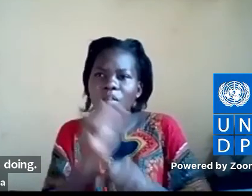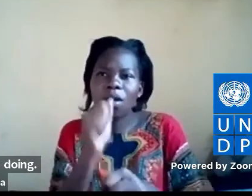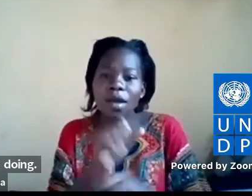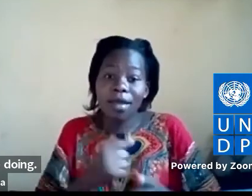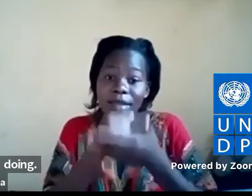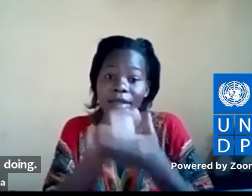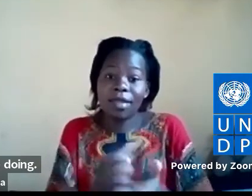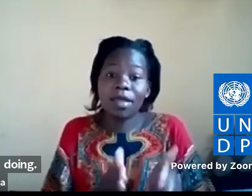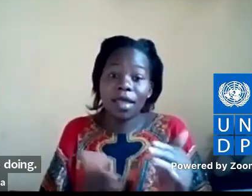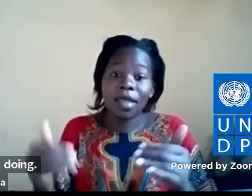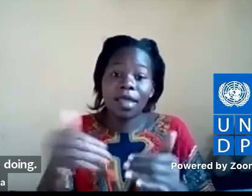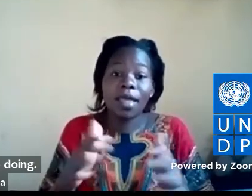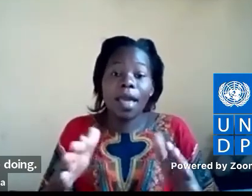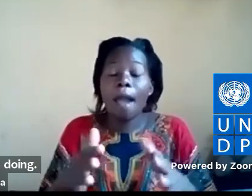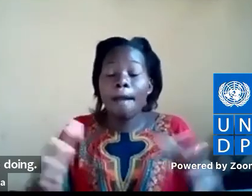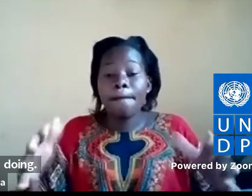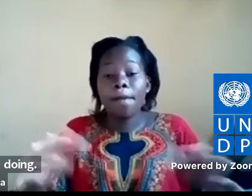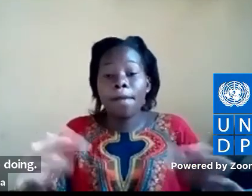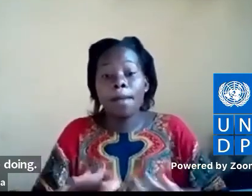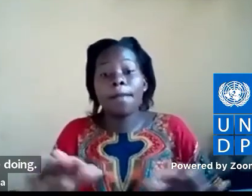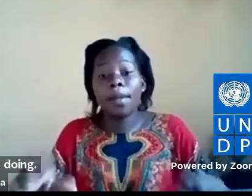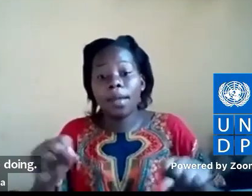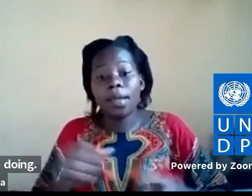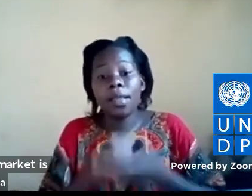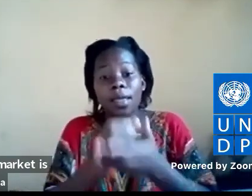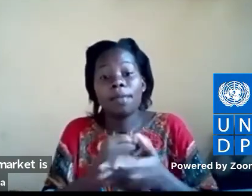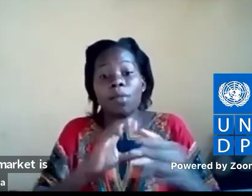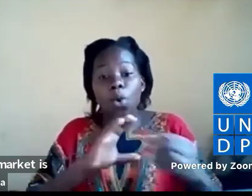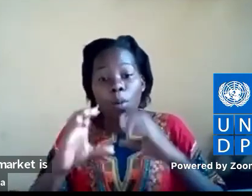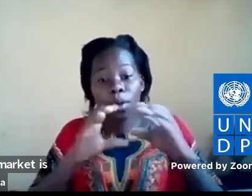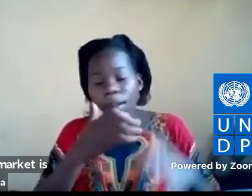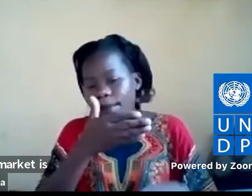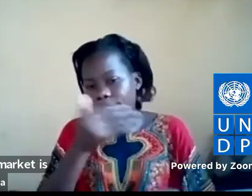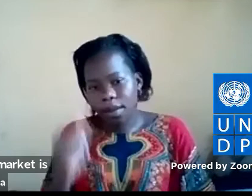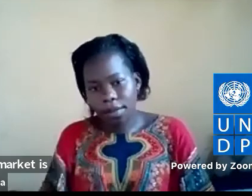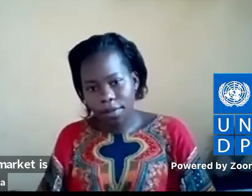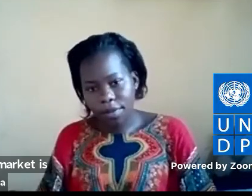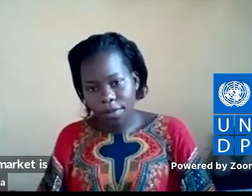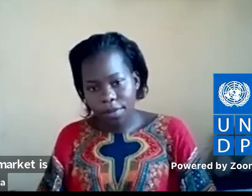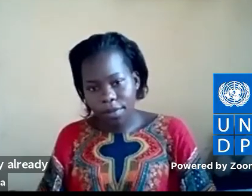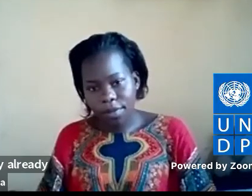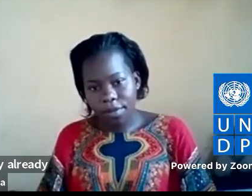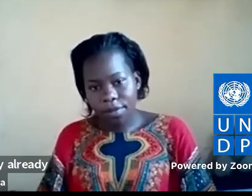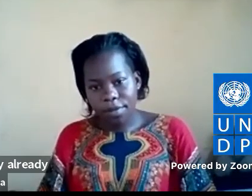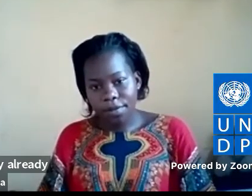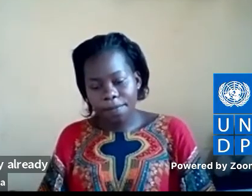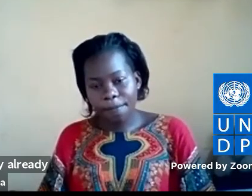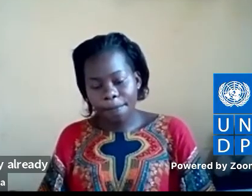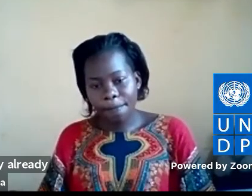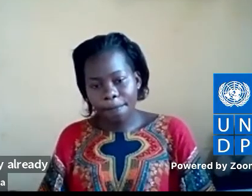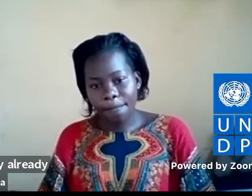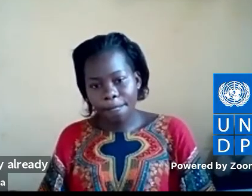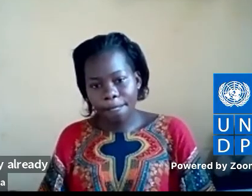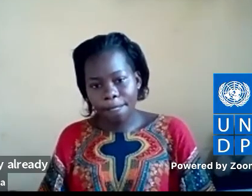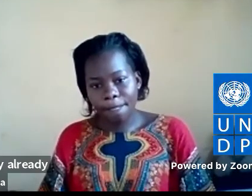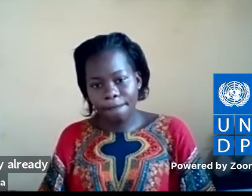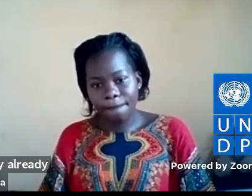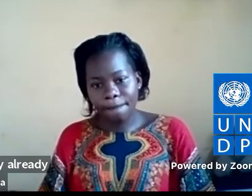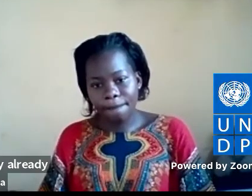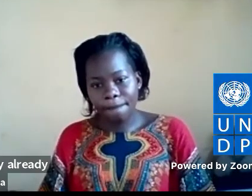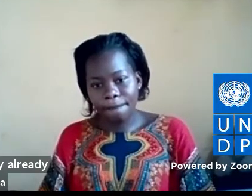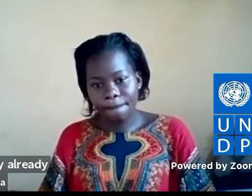can help you communicate this better. For you, you're learning your digital skills to really already shine a bolder light on an already